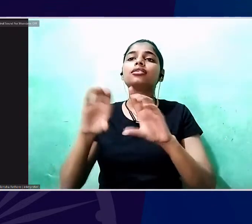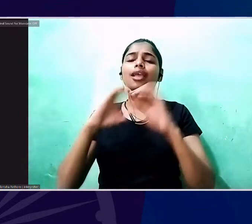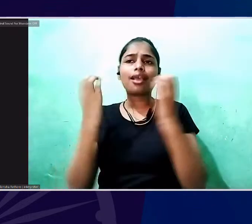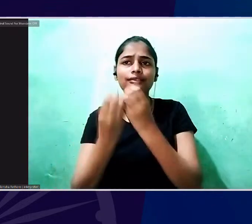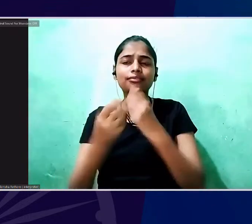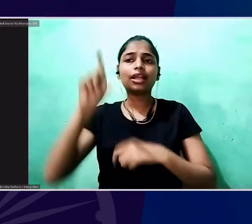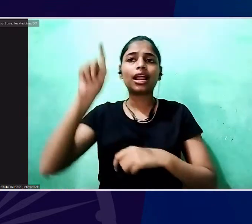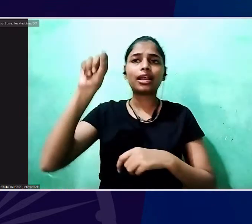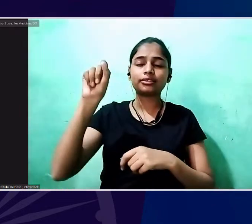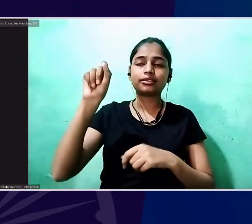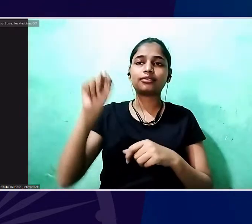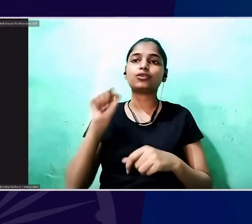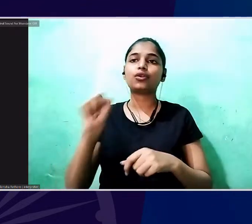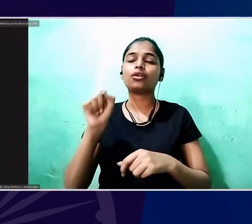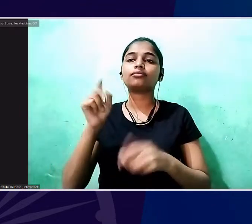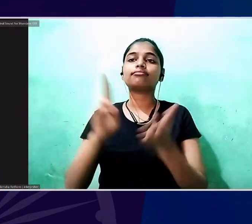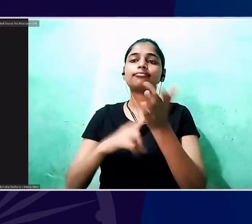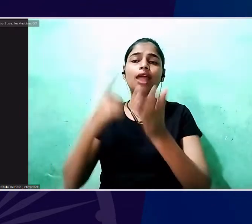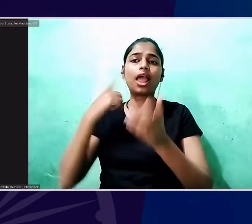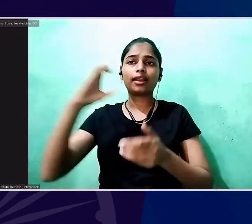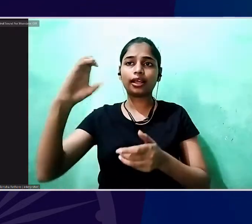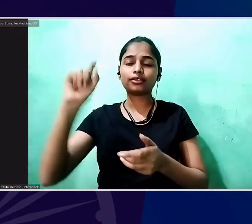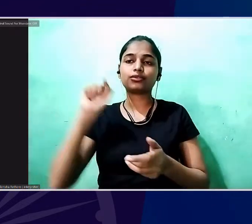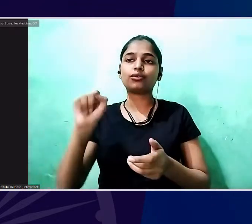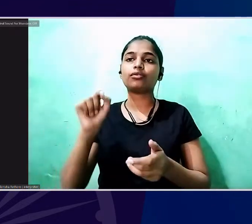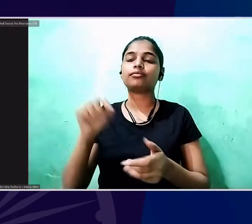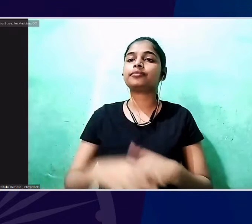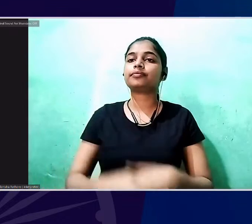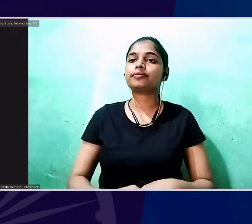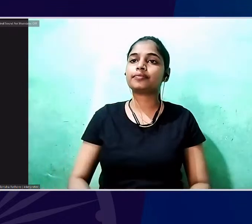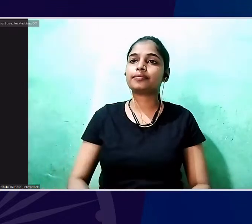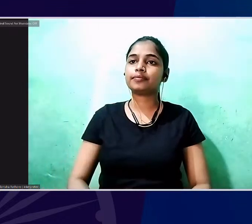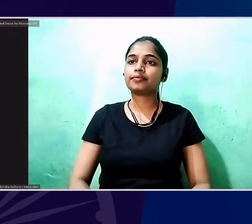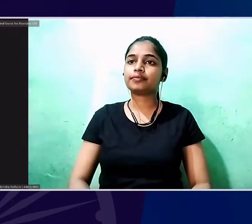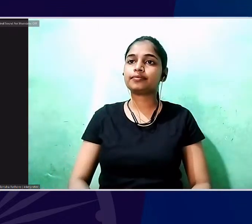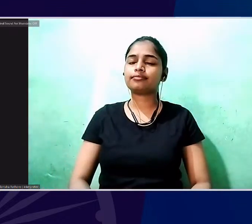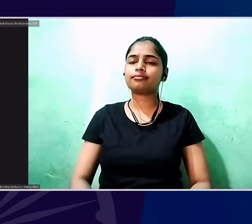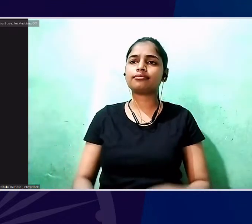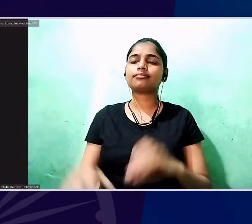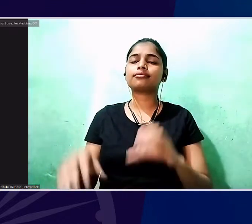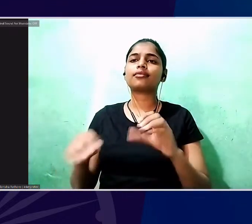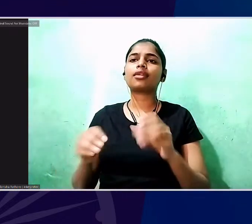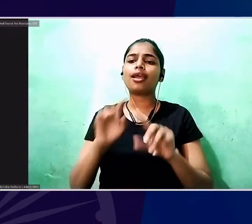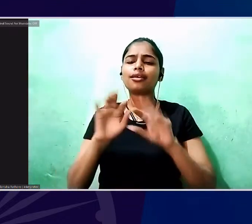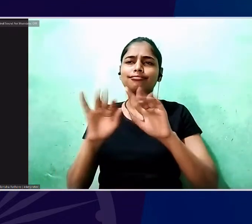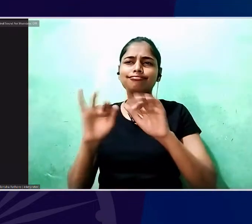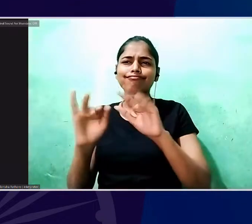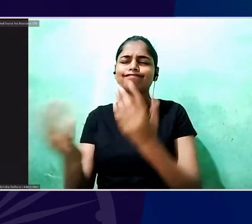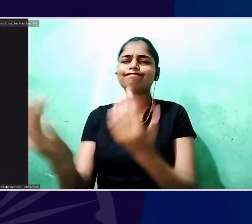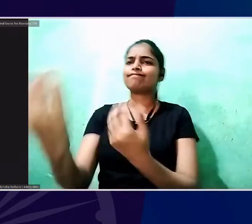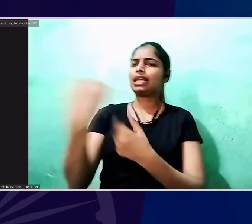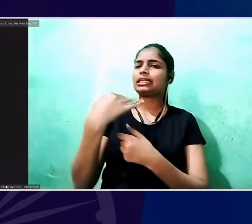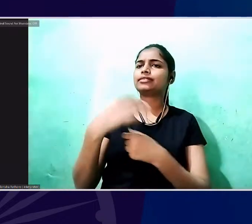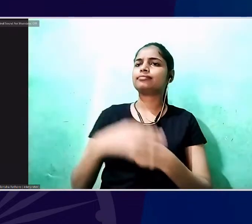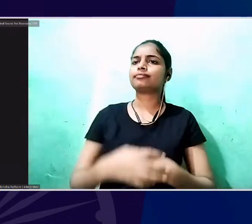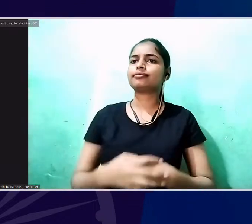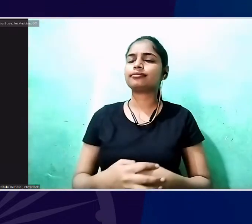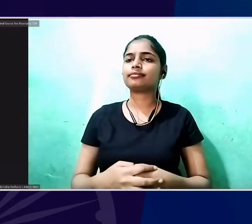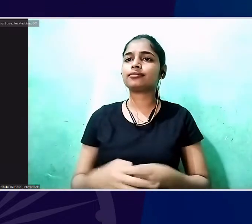dth.class10@ciet.nic.in. and apart from this, you can also drop your messages, your questions, your queries on our YouTube channel, that